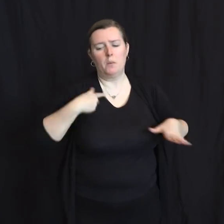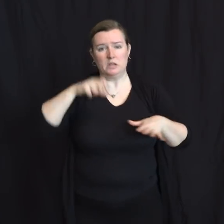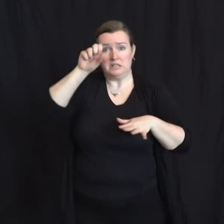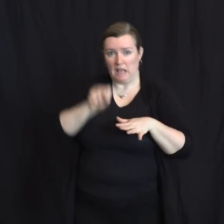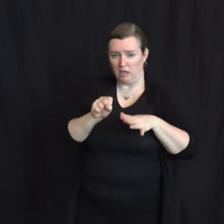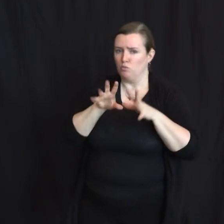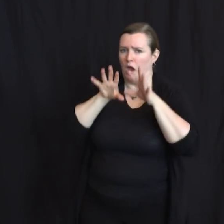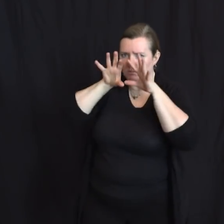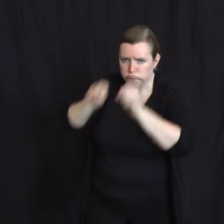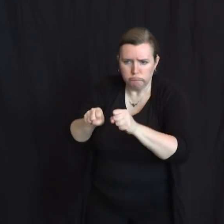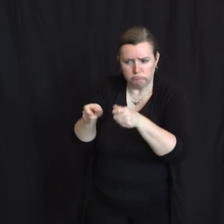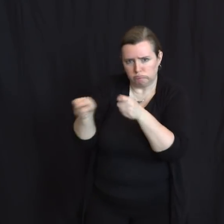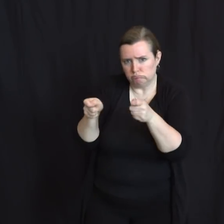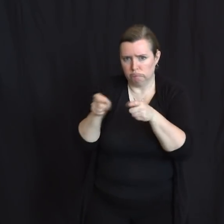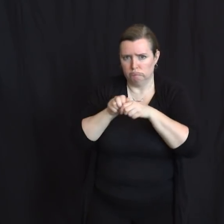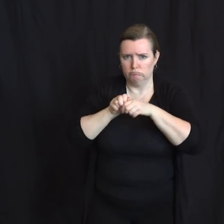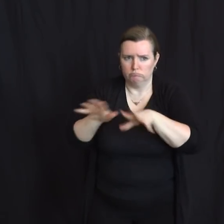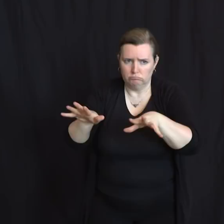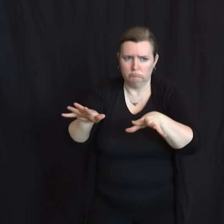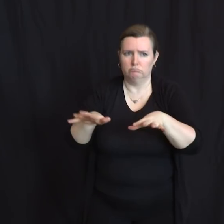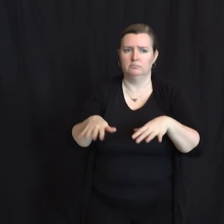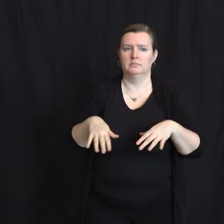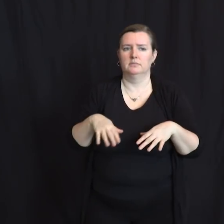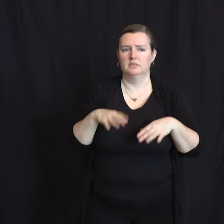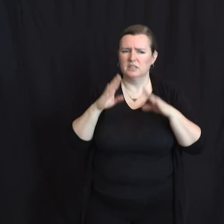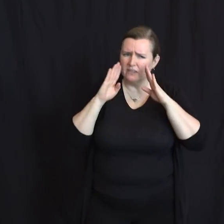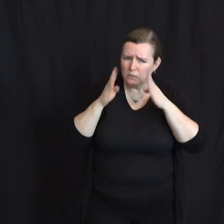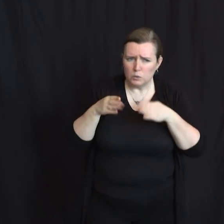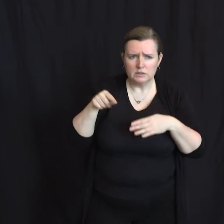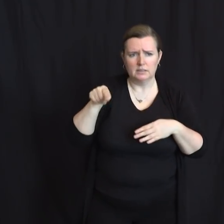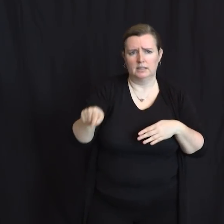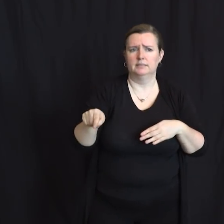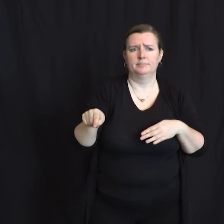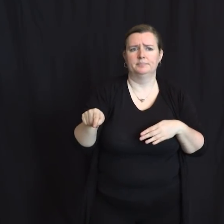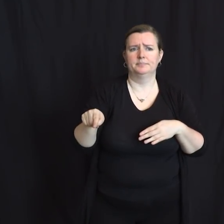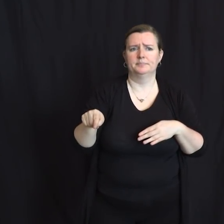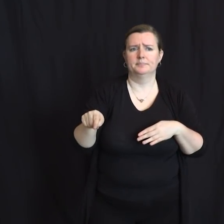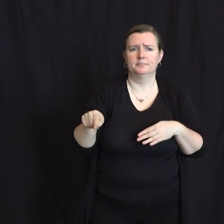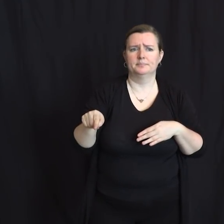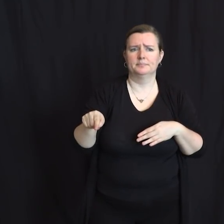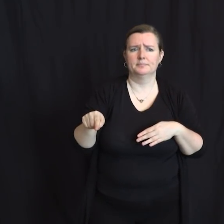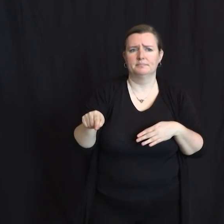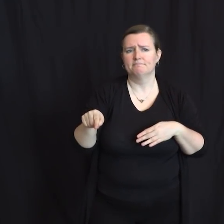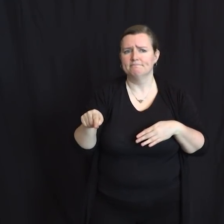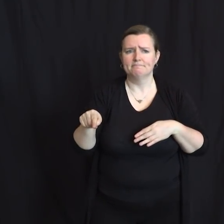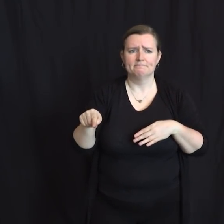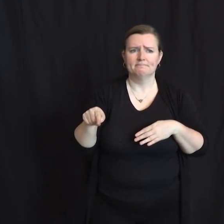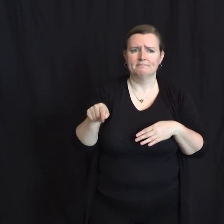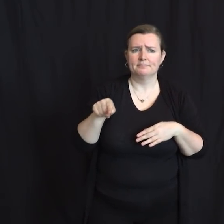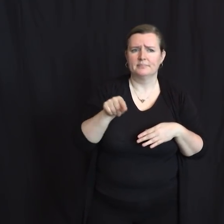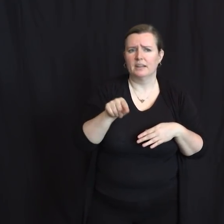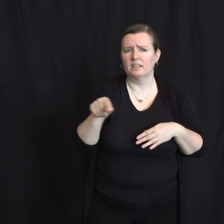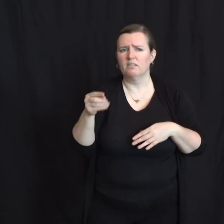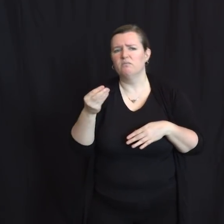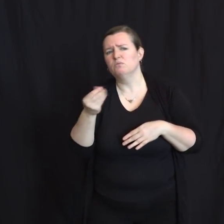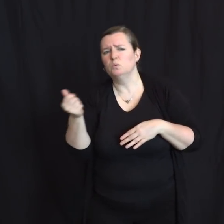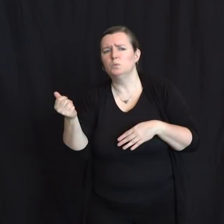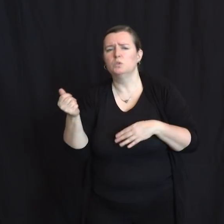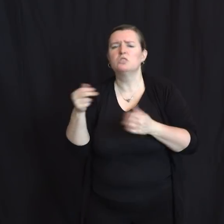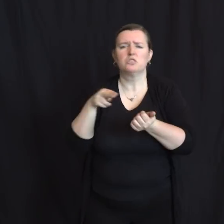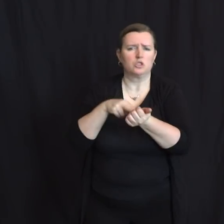specifically to focus on a specific group of long-term care facilities